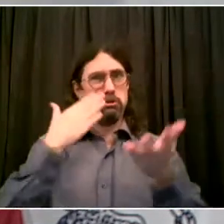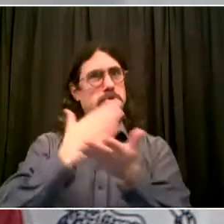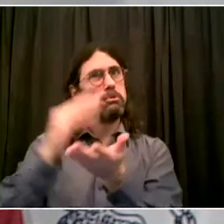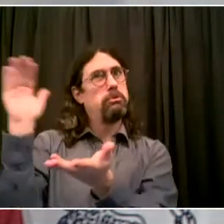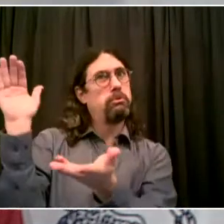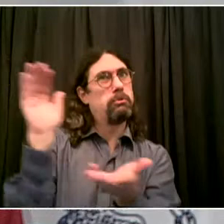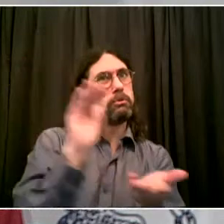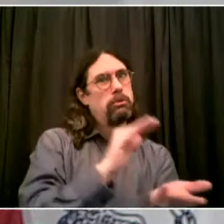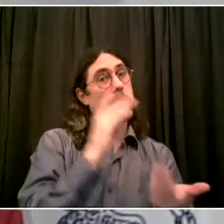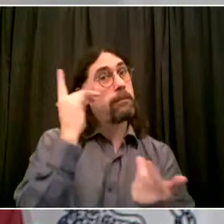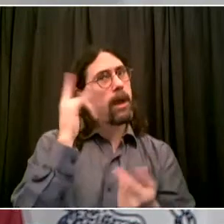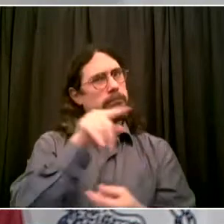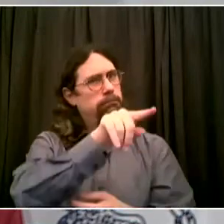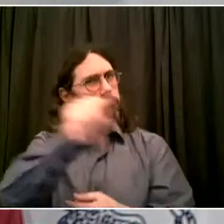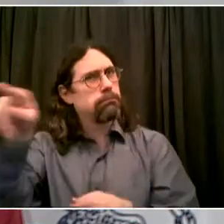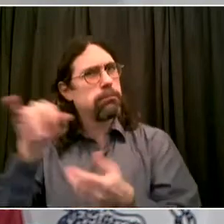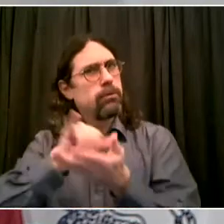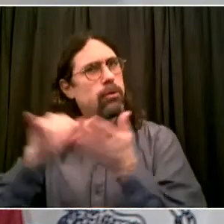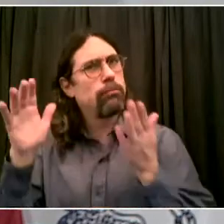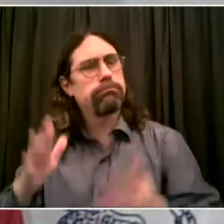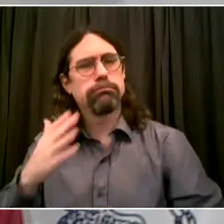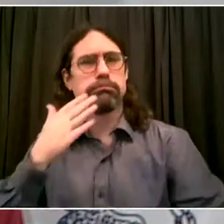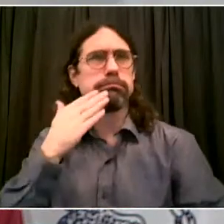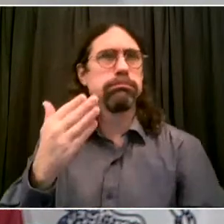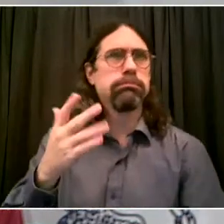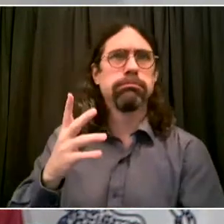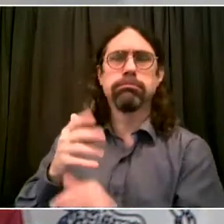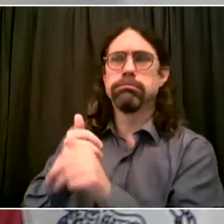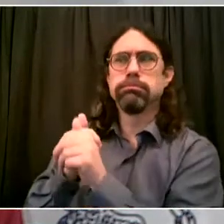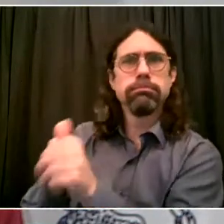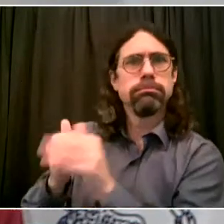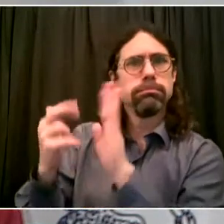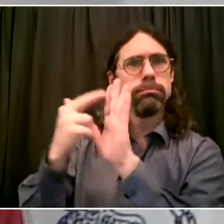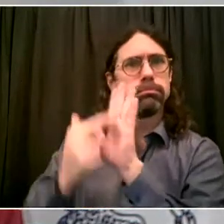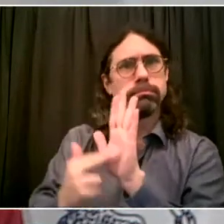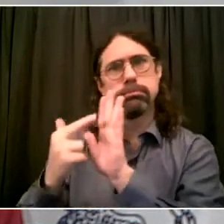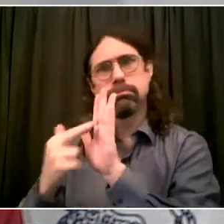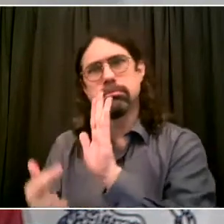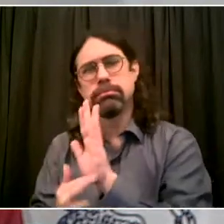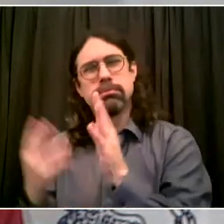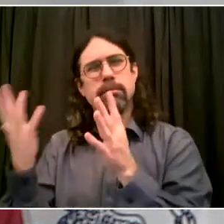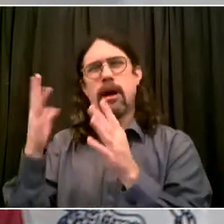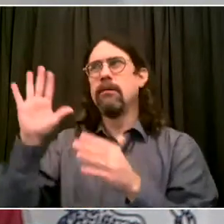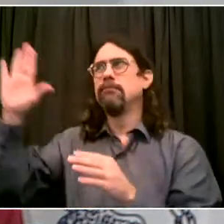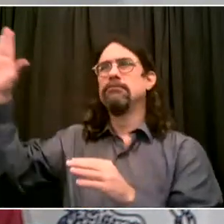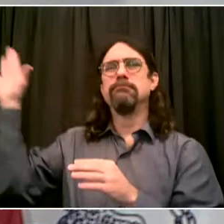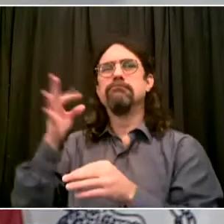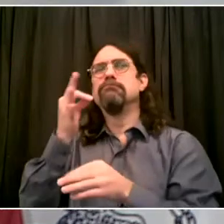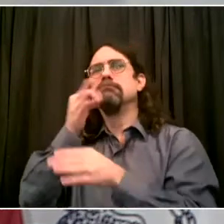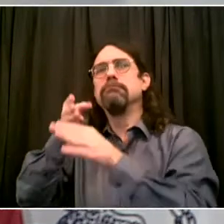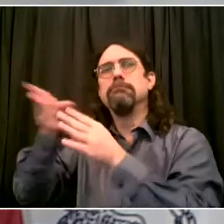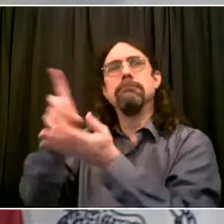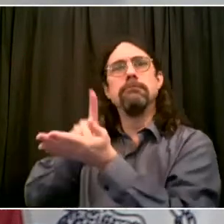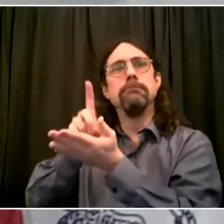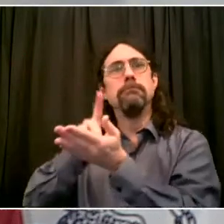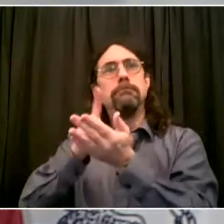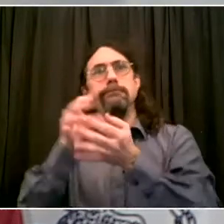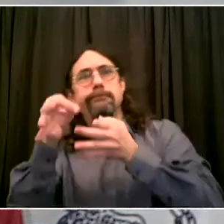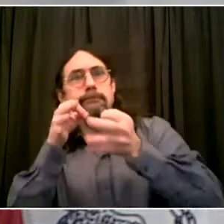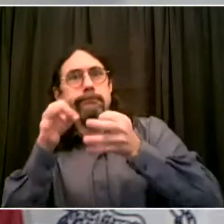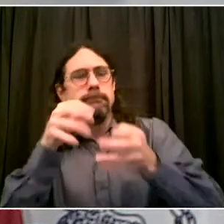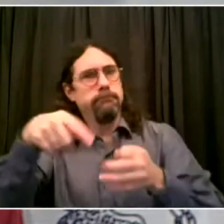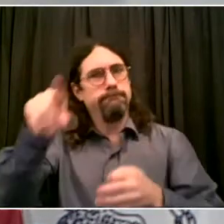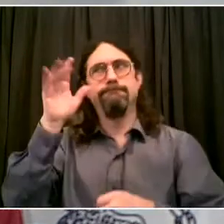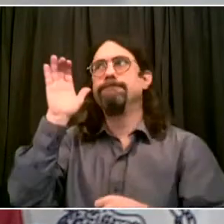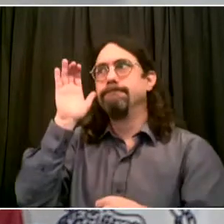listening to our health leadership. They really did. They acted on it. I went all over the city. I saw how much people were listening and acting on the guidance from our health leadership.